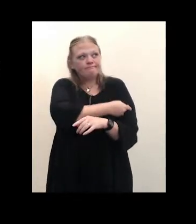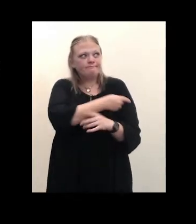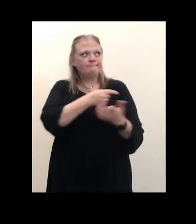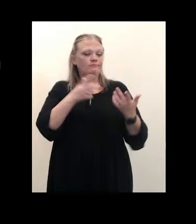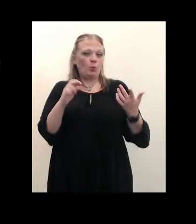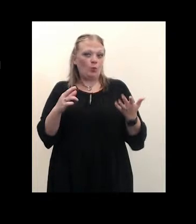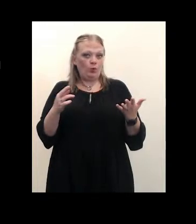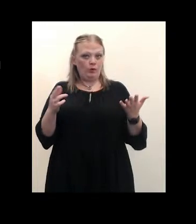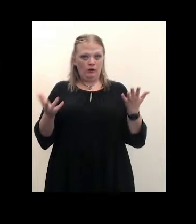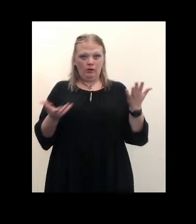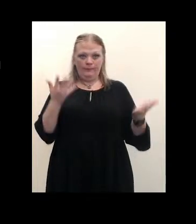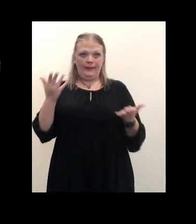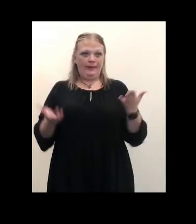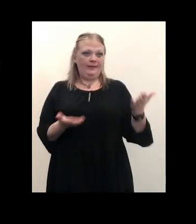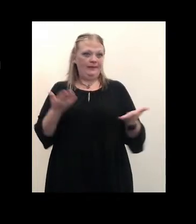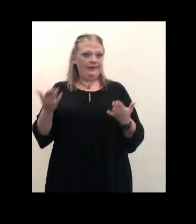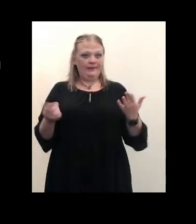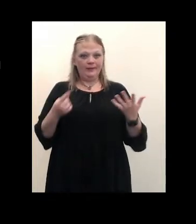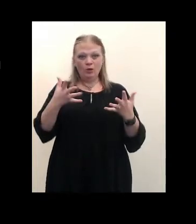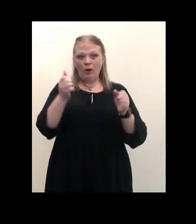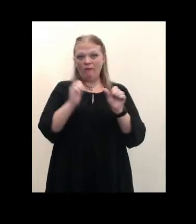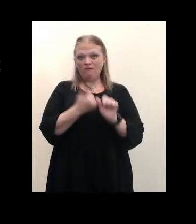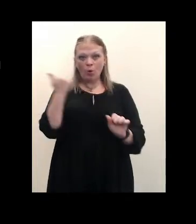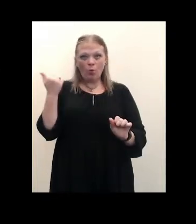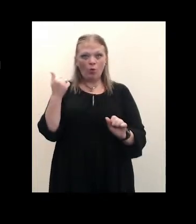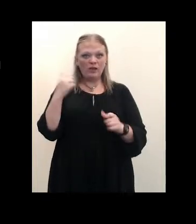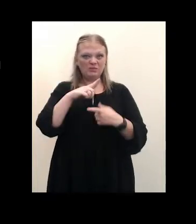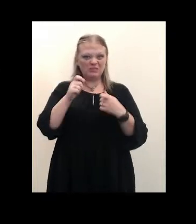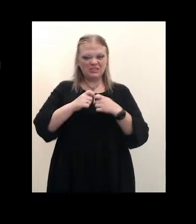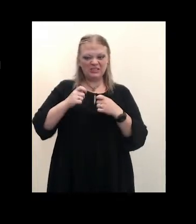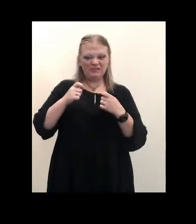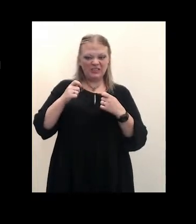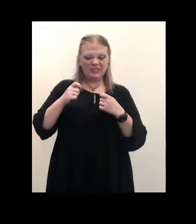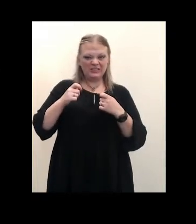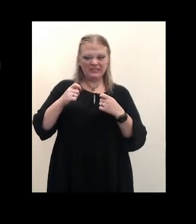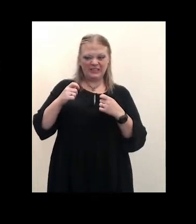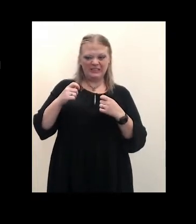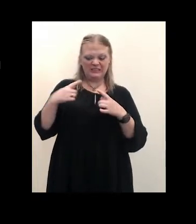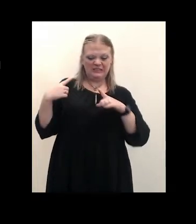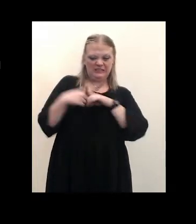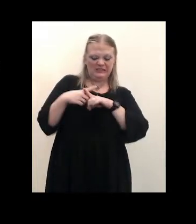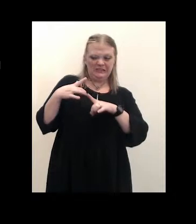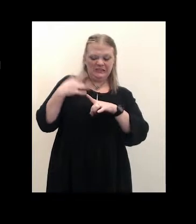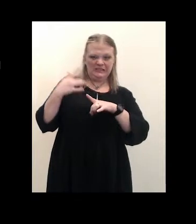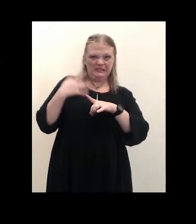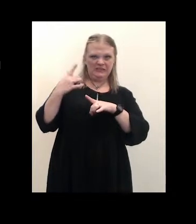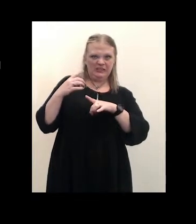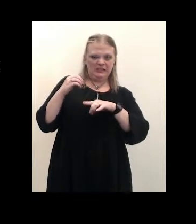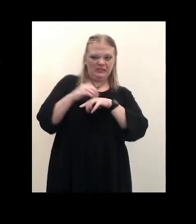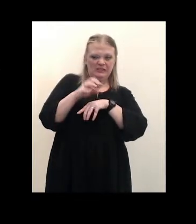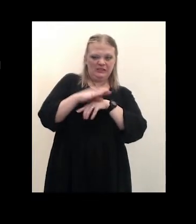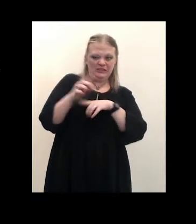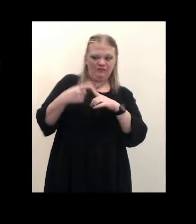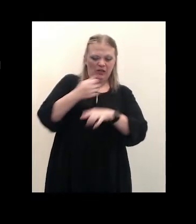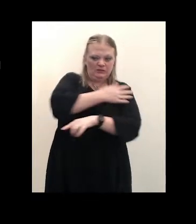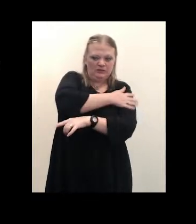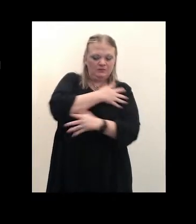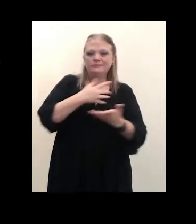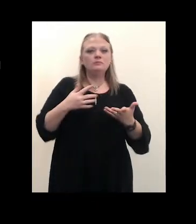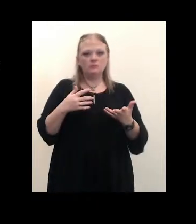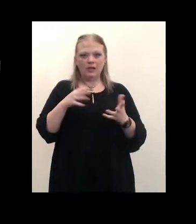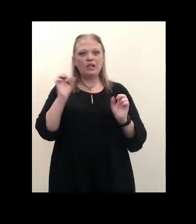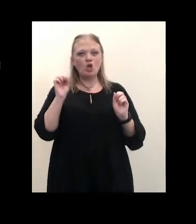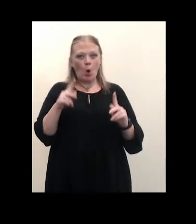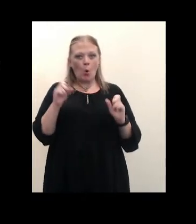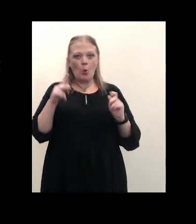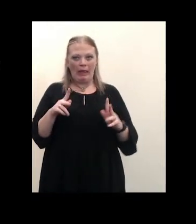that maybe you want to avoid certain side effects, so you want to have a different vaccine. That's okay. It's okay to mix and match.